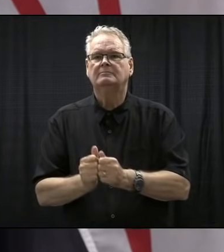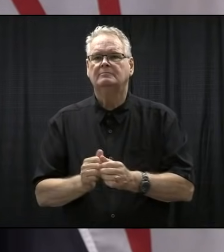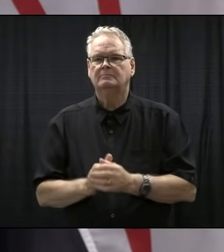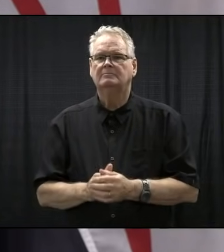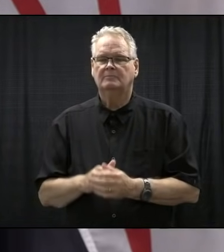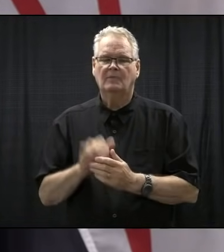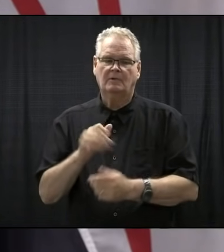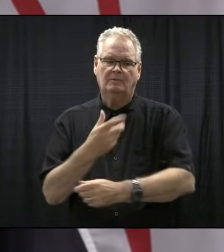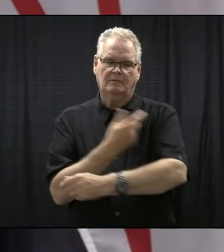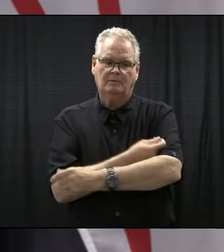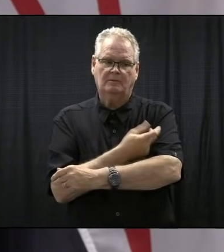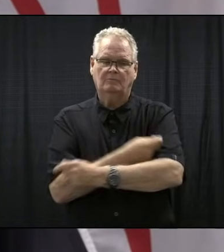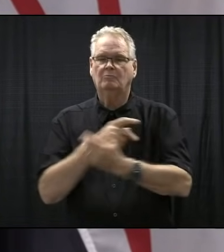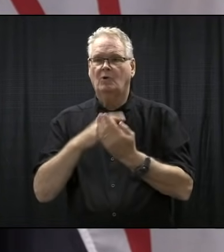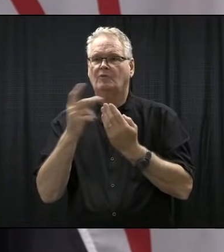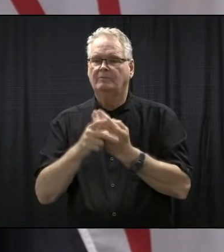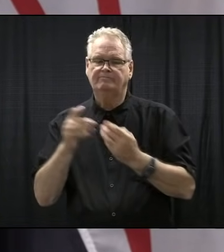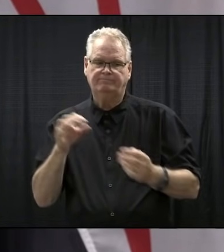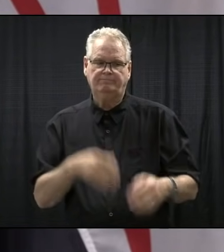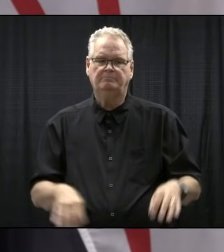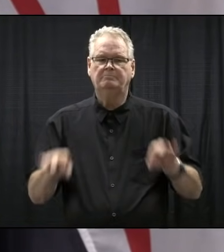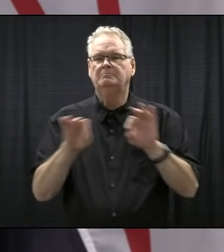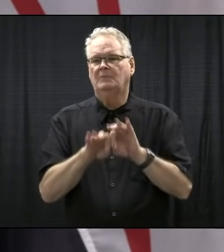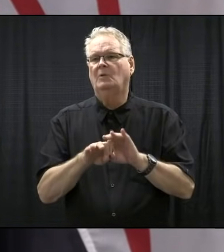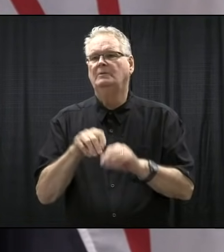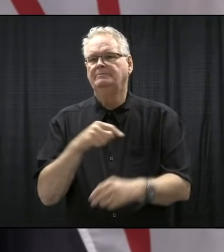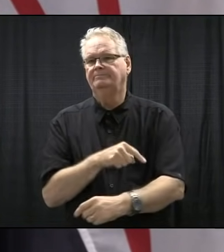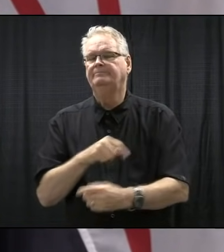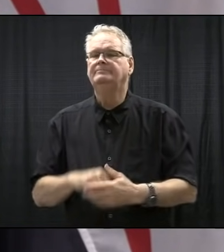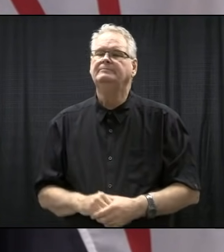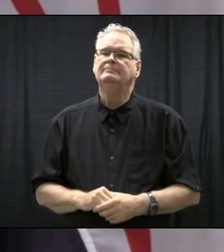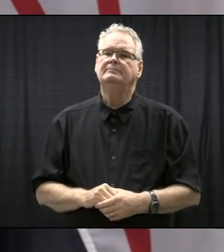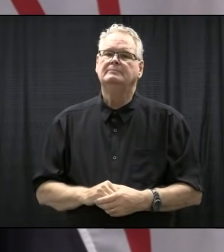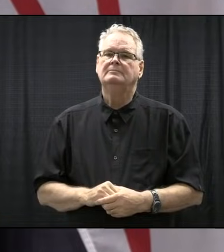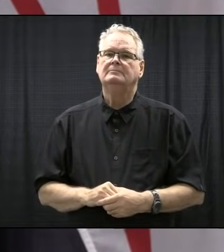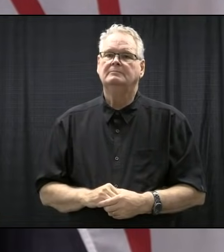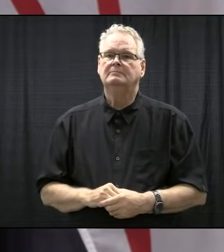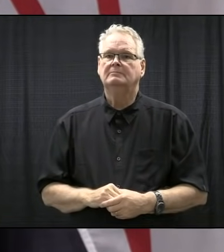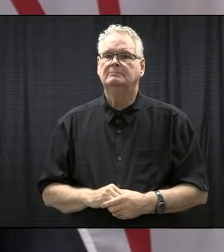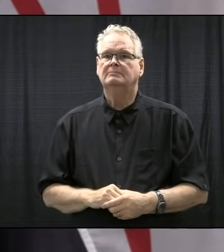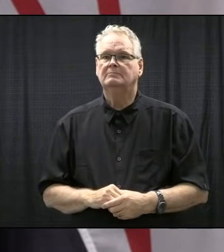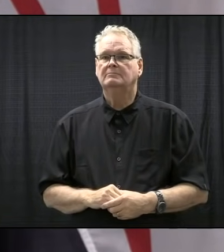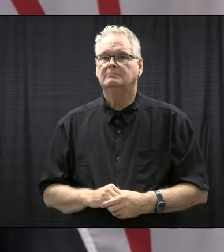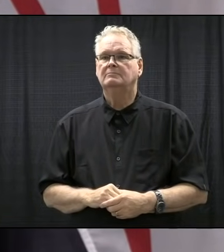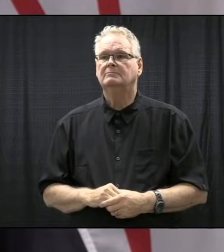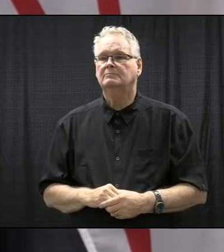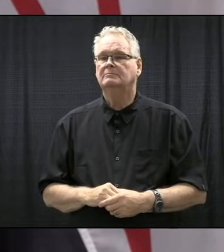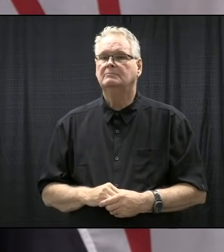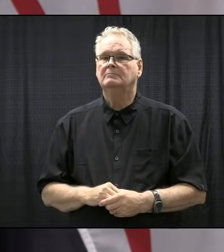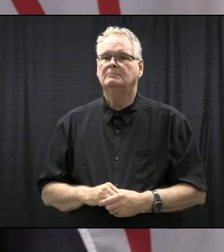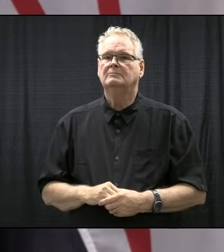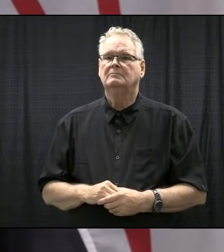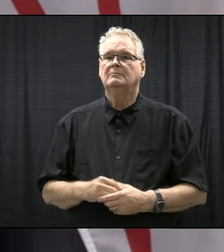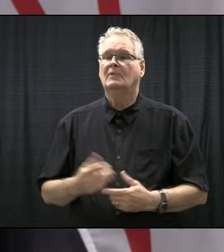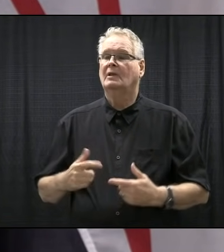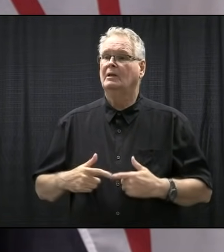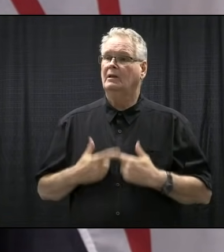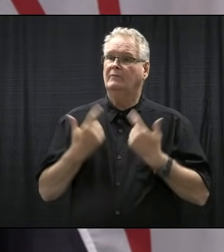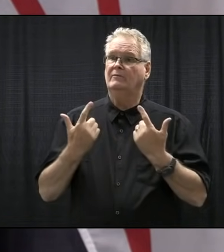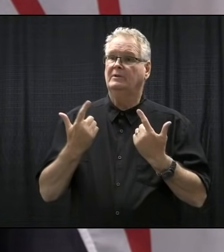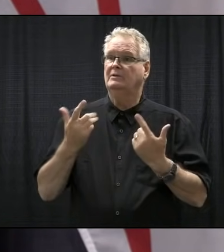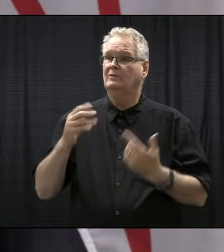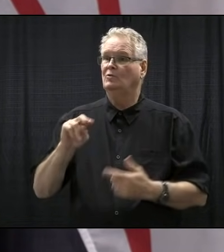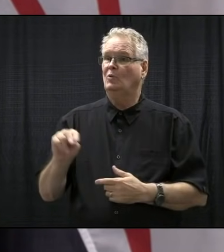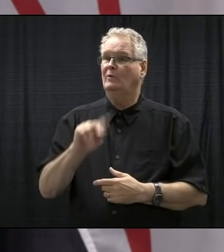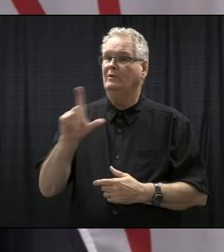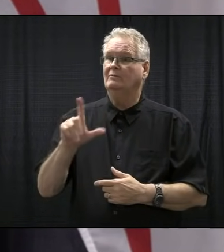Life in our province is starting to look very much as it did before COVID-19. That is thanks to the more than 400,000 Newfoundlanders and Labradorians that have stepped